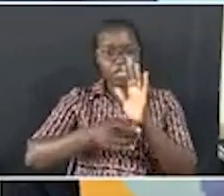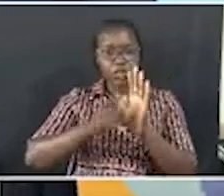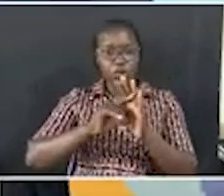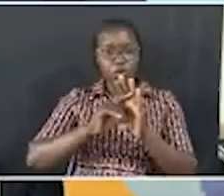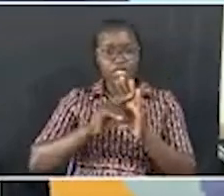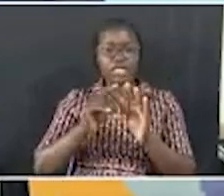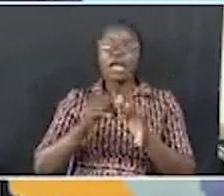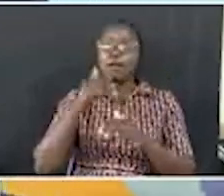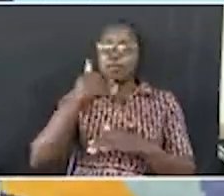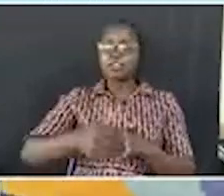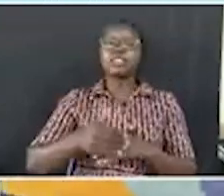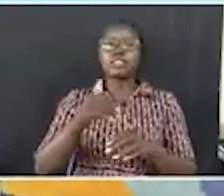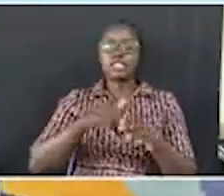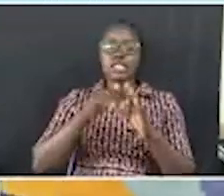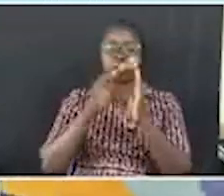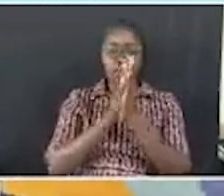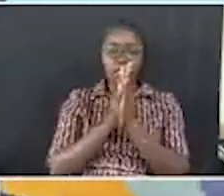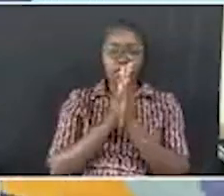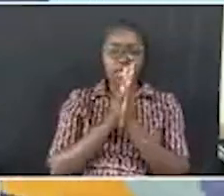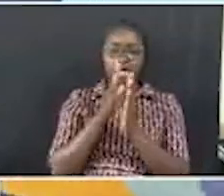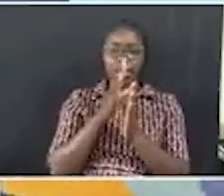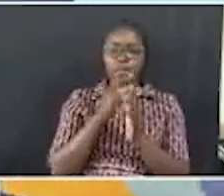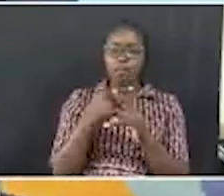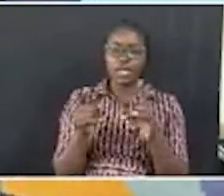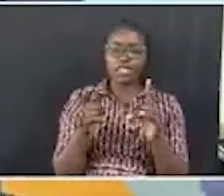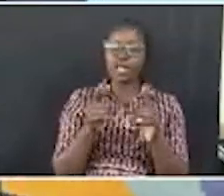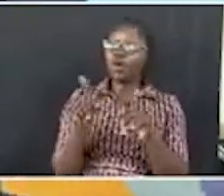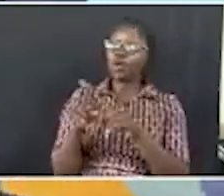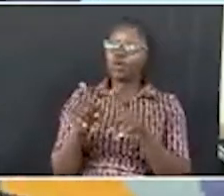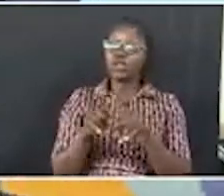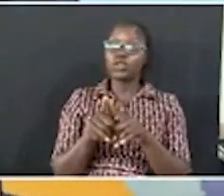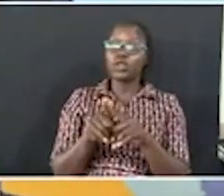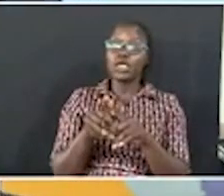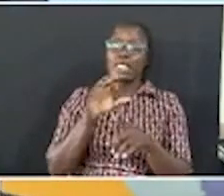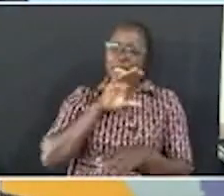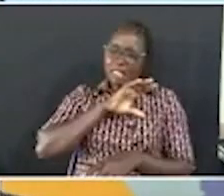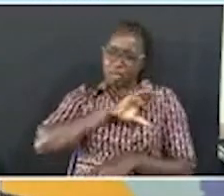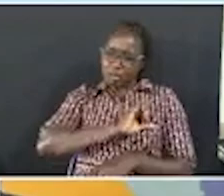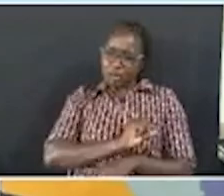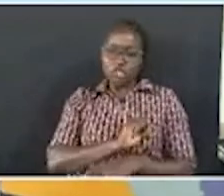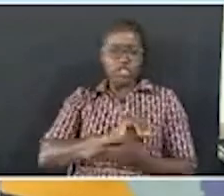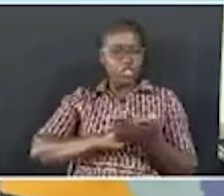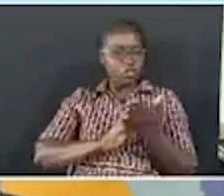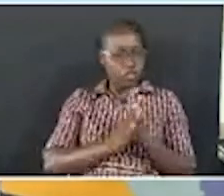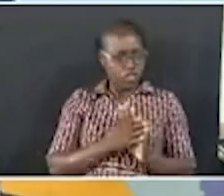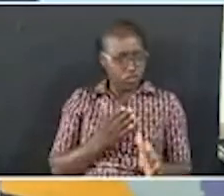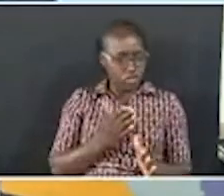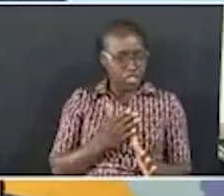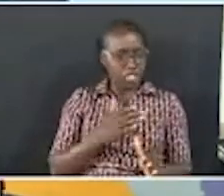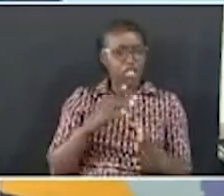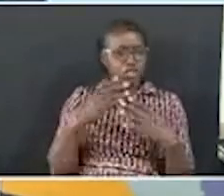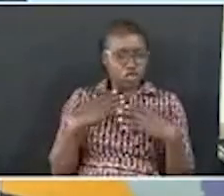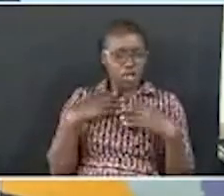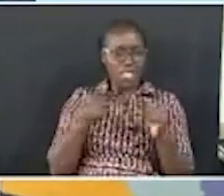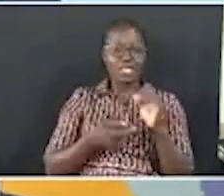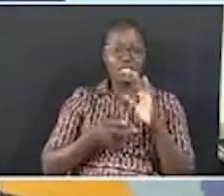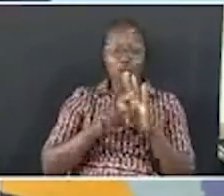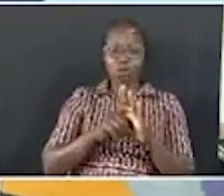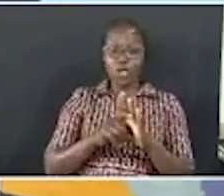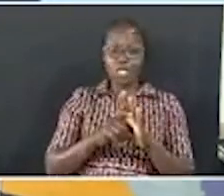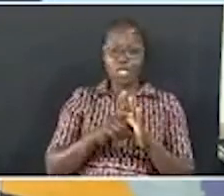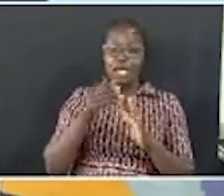requires persistence in prayer, but in also in patience and forgiveness. Your health